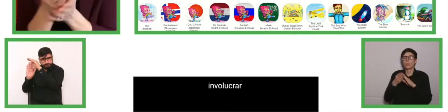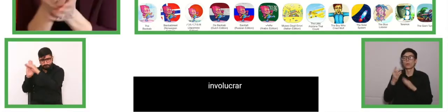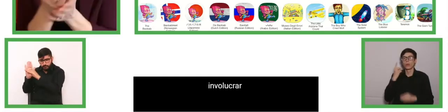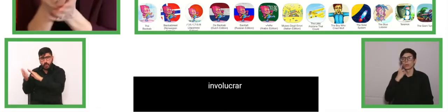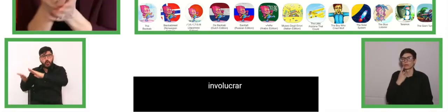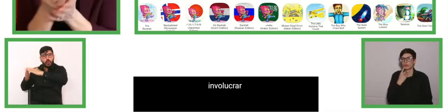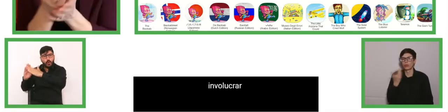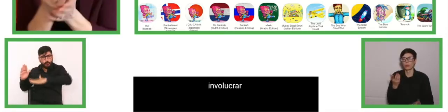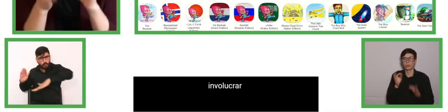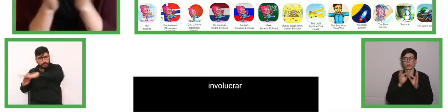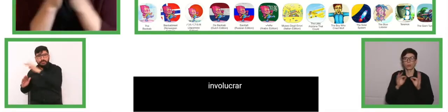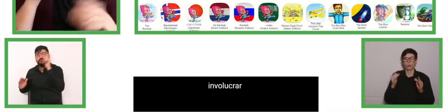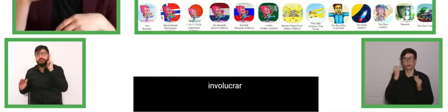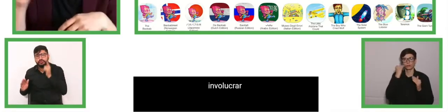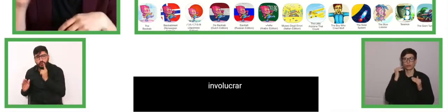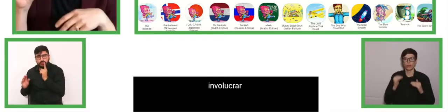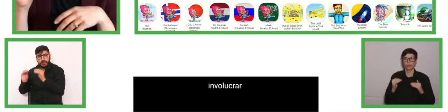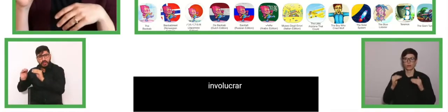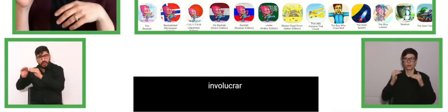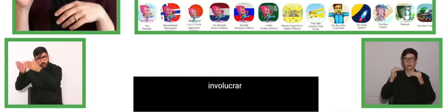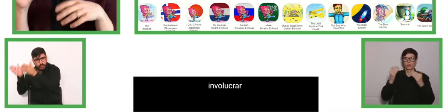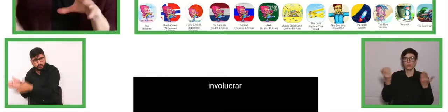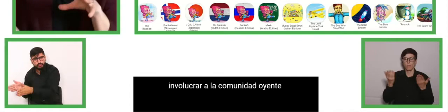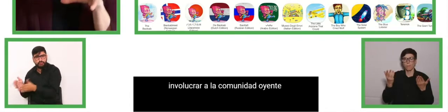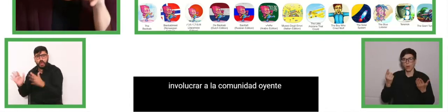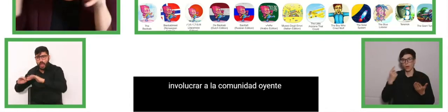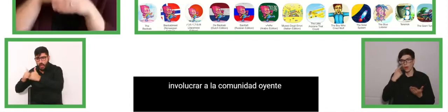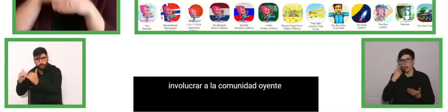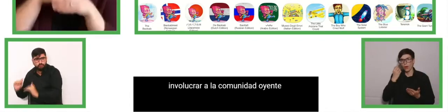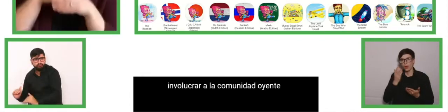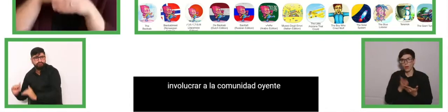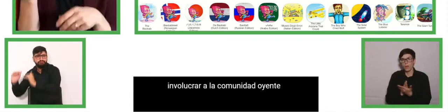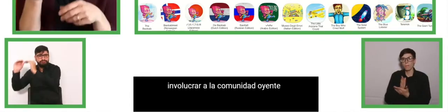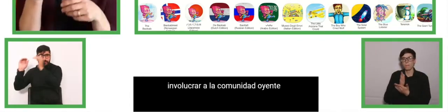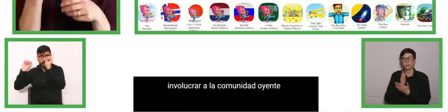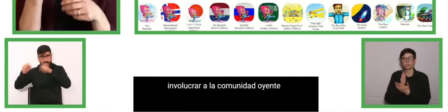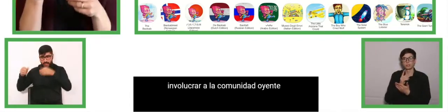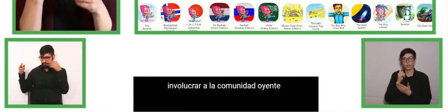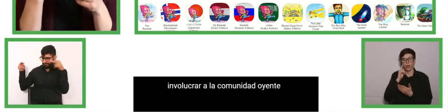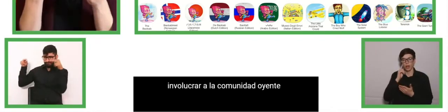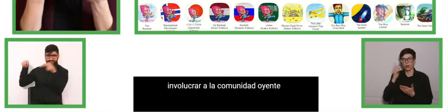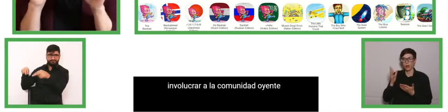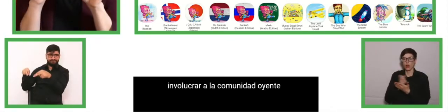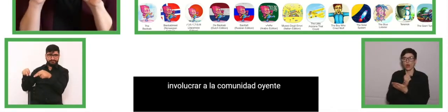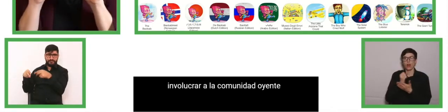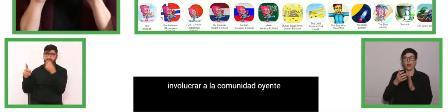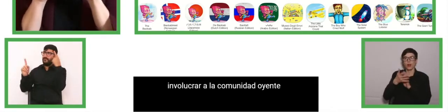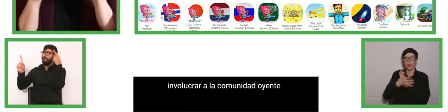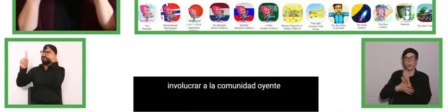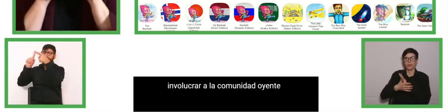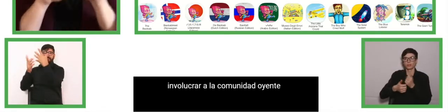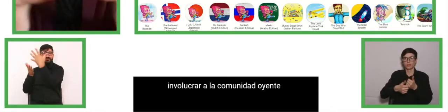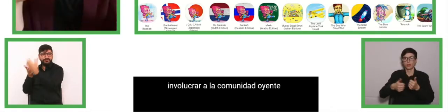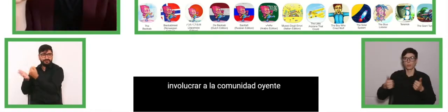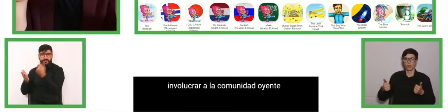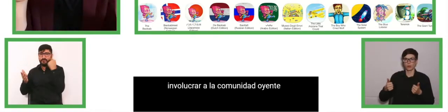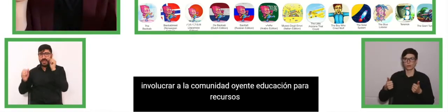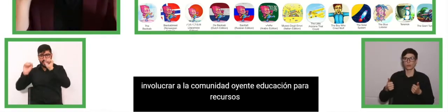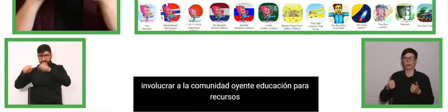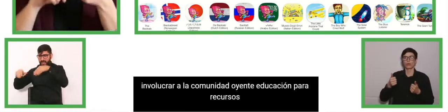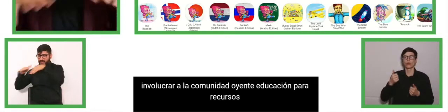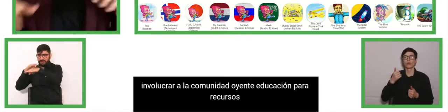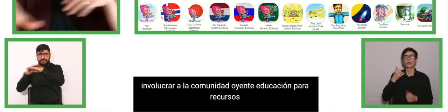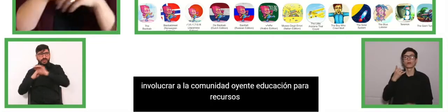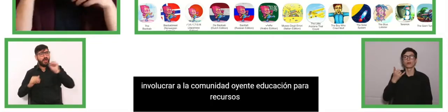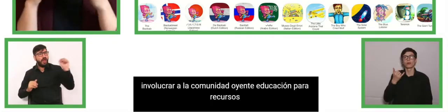based resources. And we do that here through our bilingual storybook apps by engaging with the deaf community